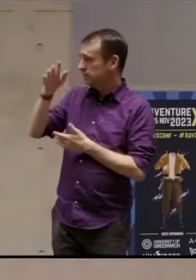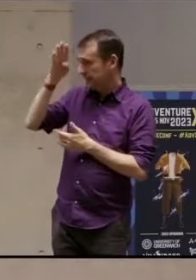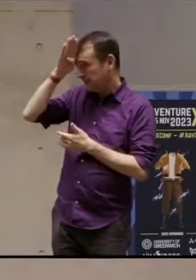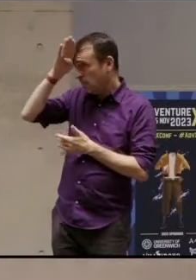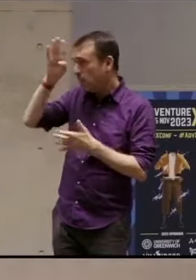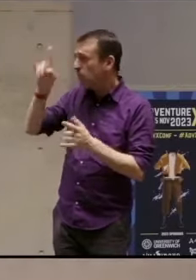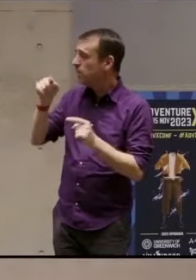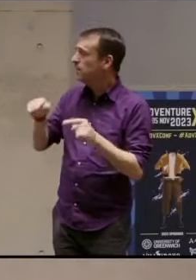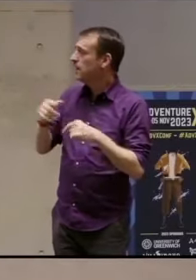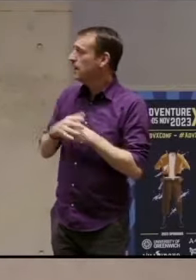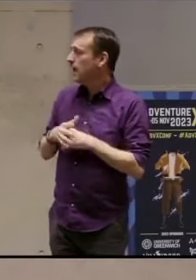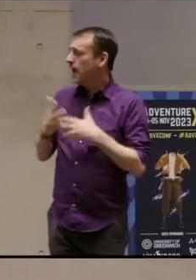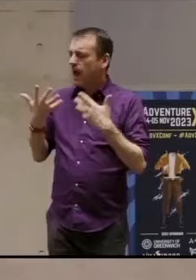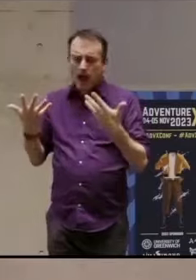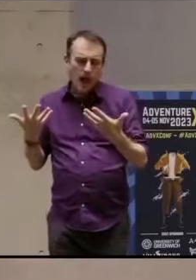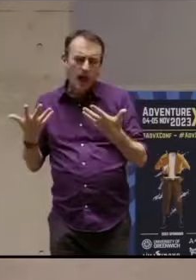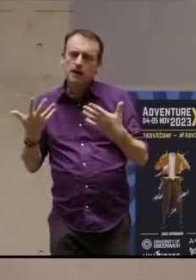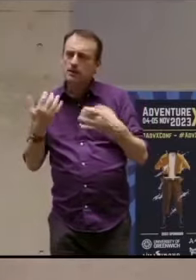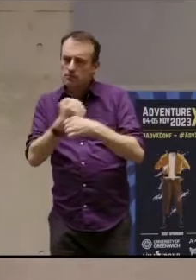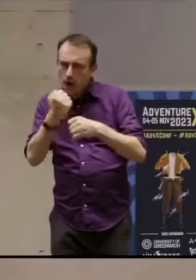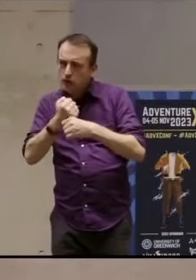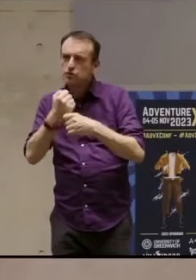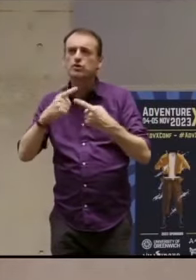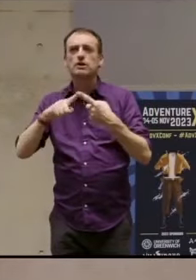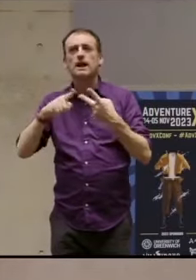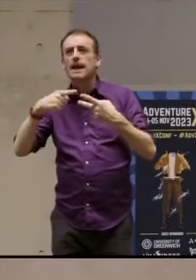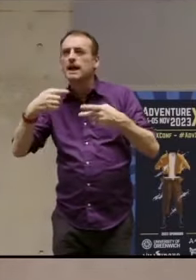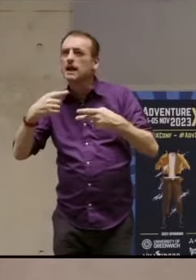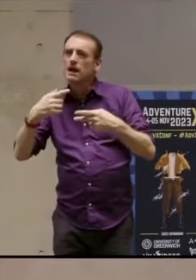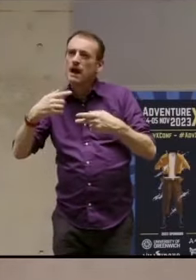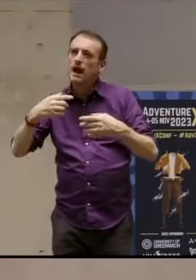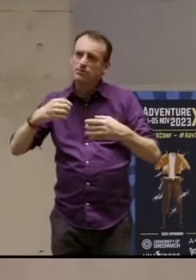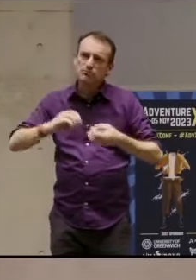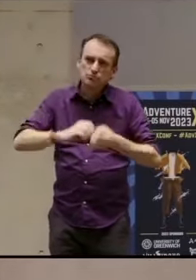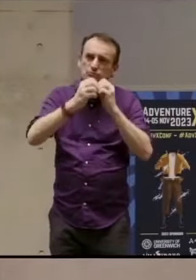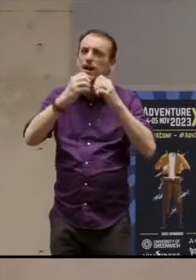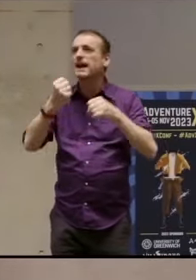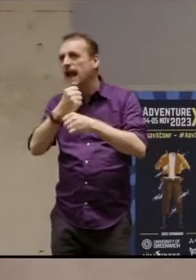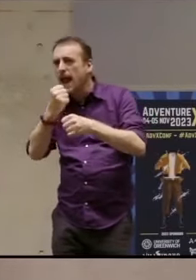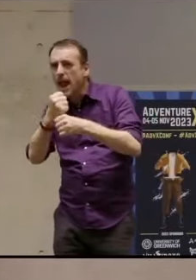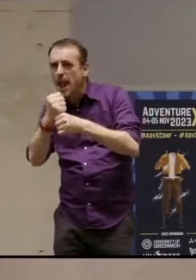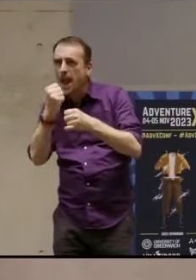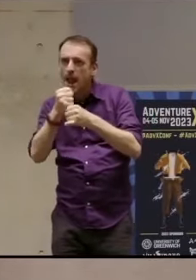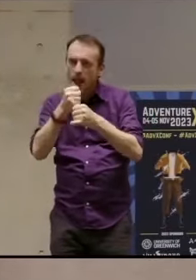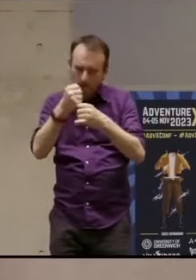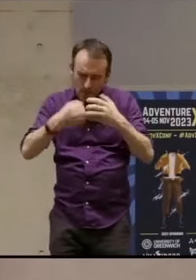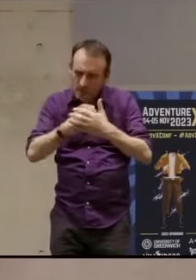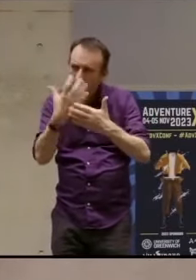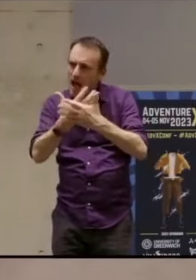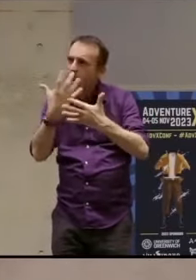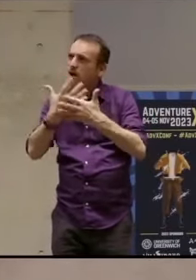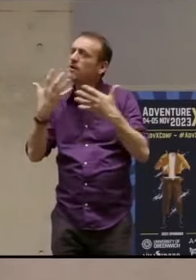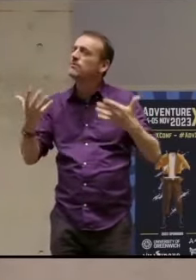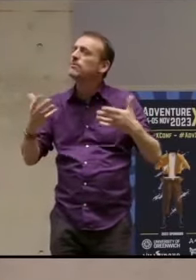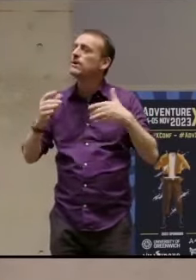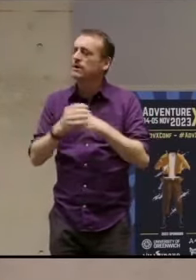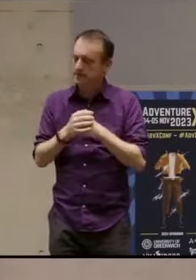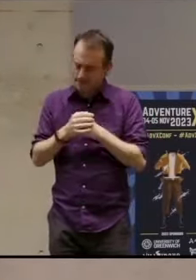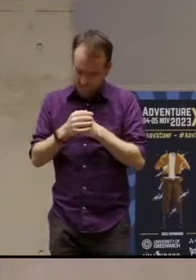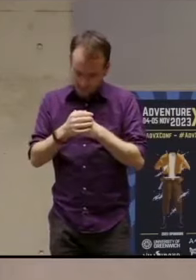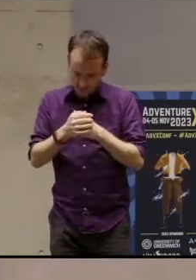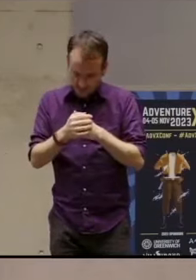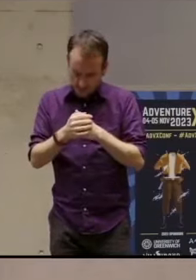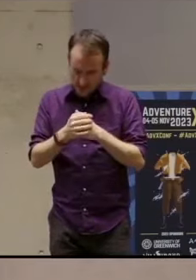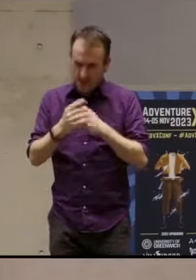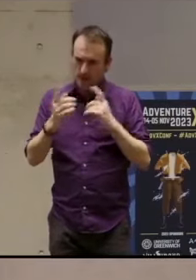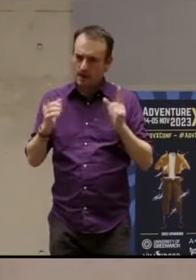also a production and lastly incubation funded by the state government. And we are proudly also, we hosted Cultic